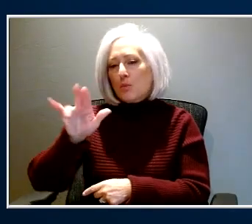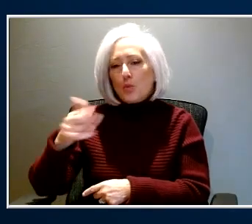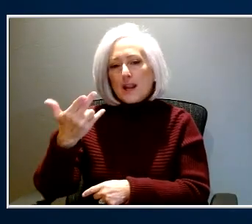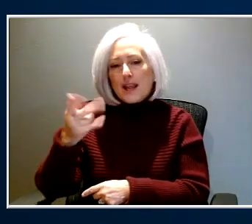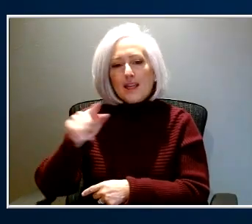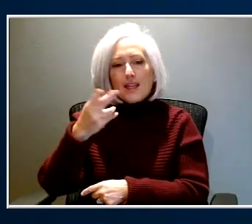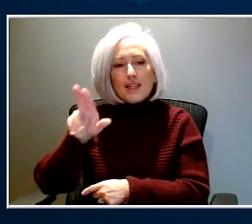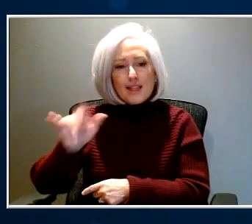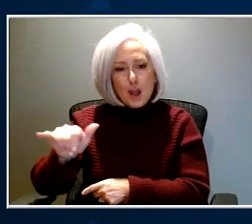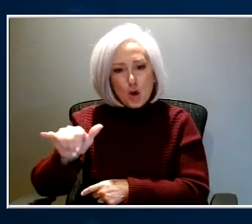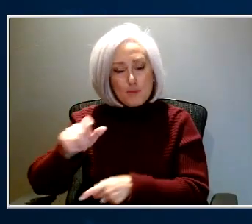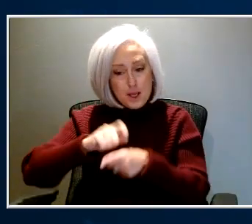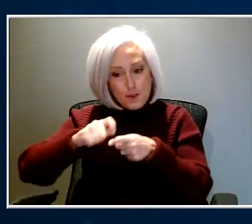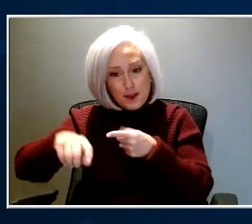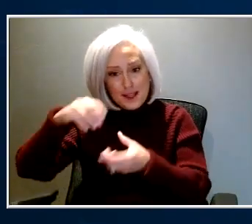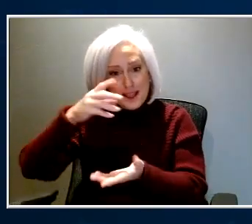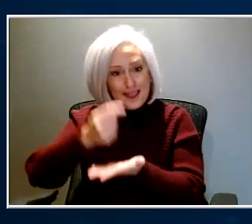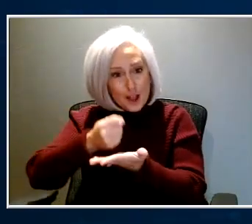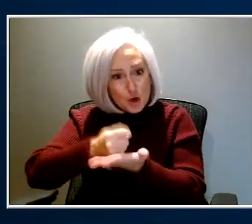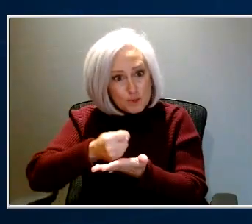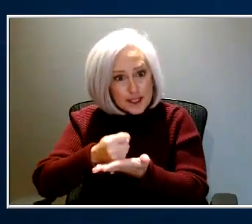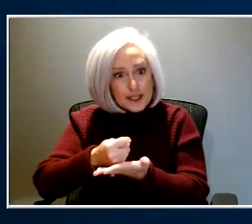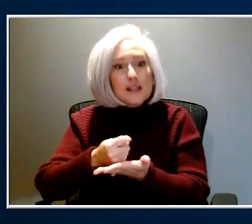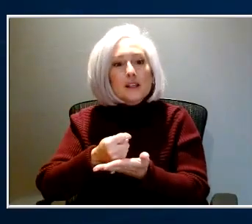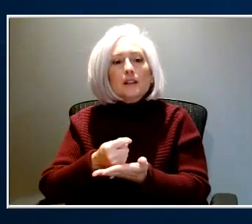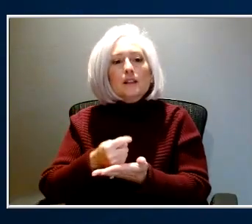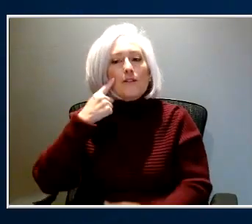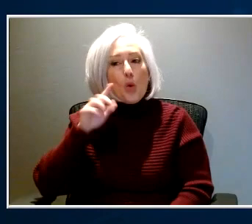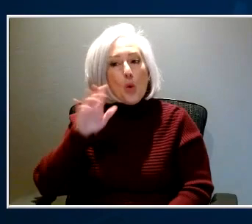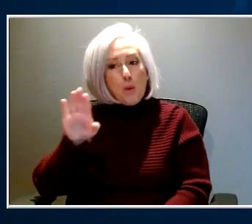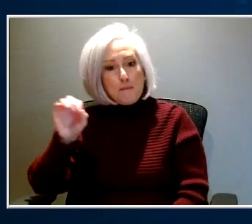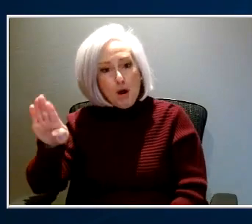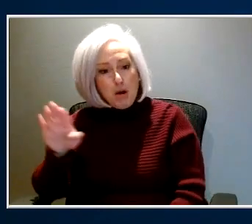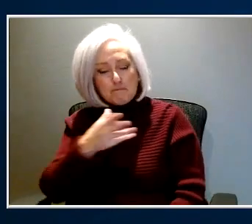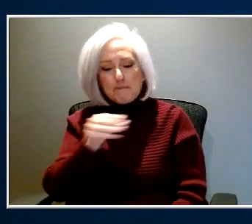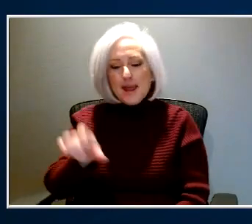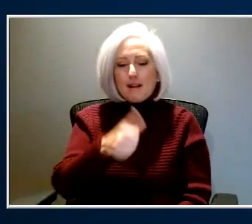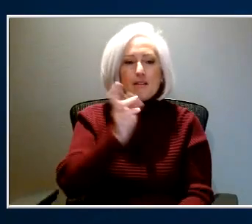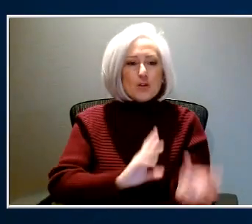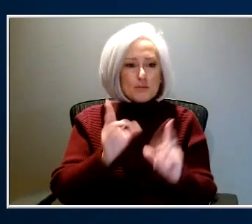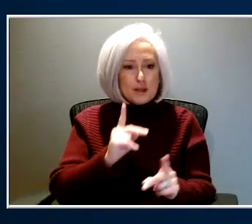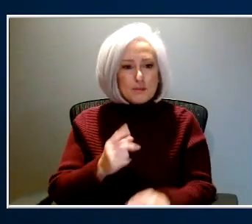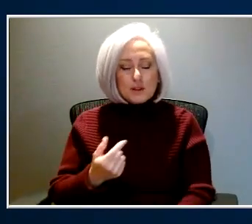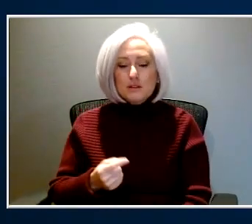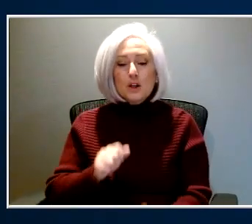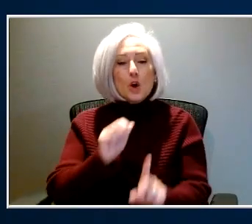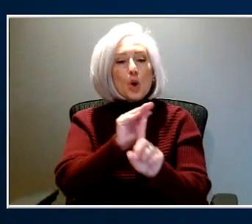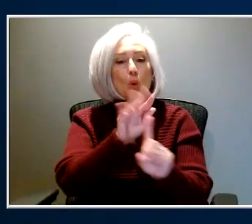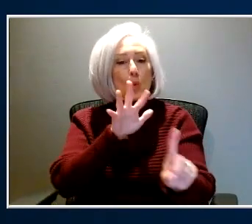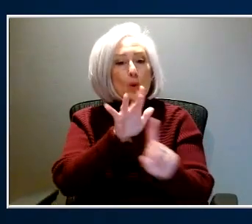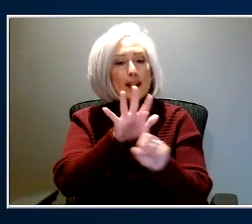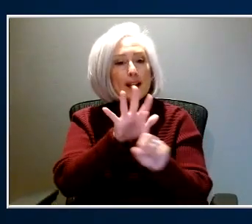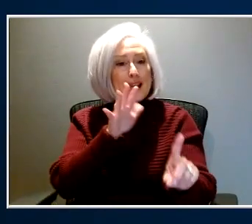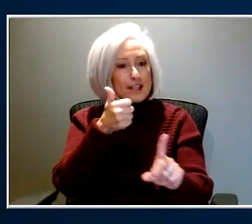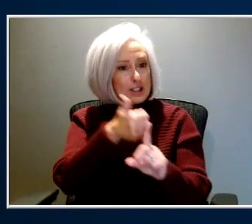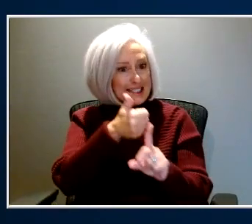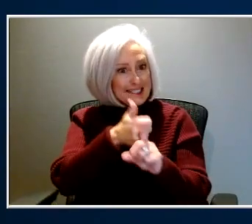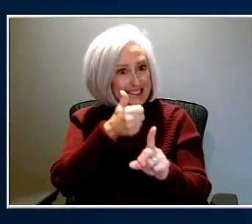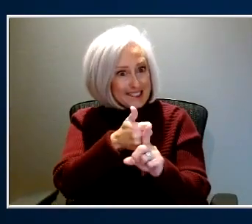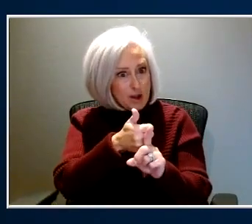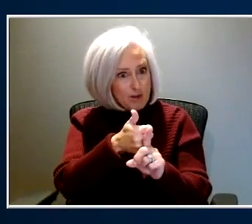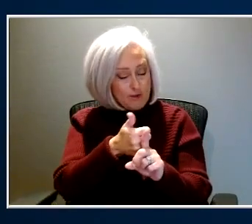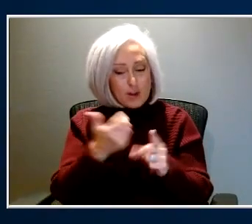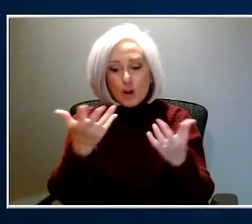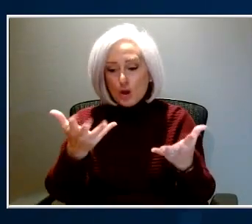other patients. I think one aspect of giving radiation is we want to give the highest amount